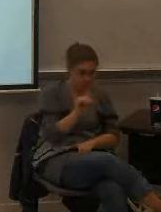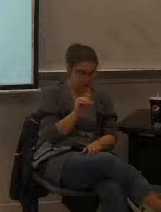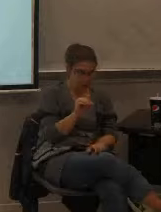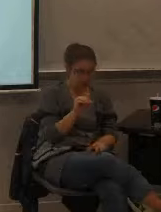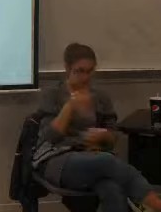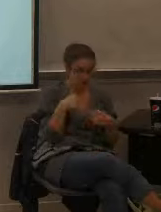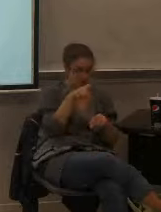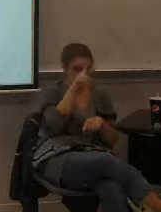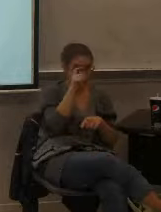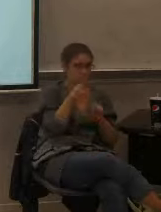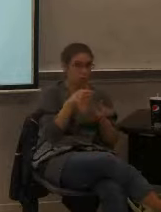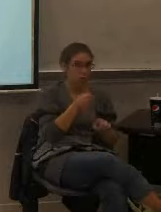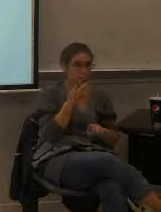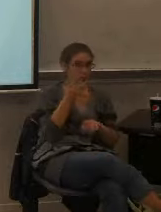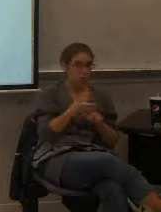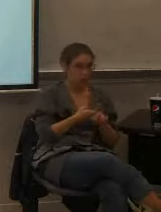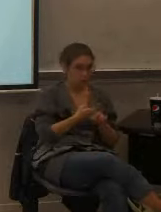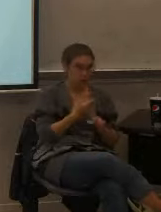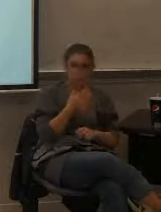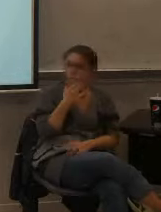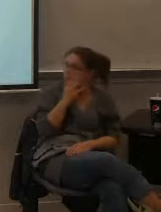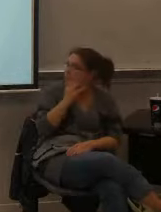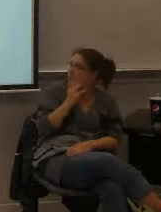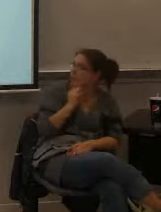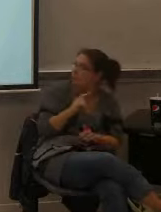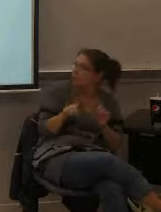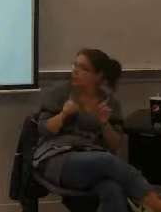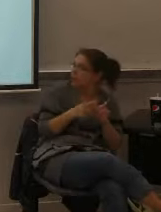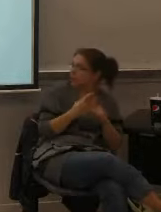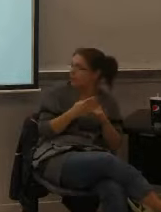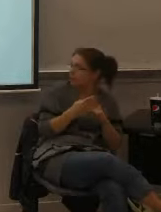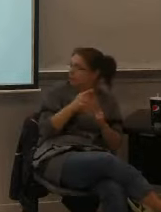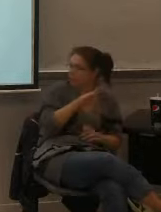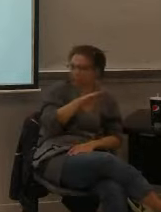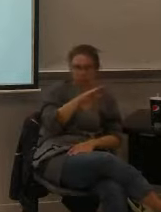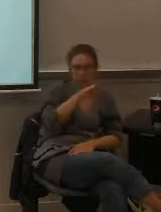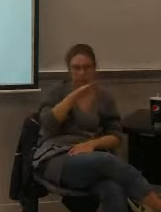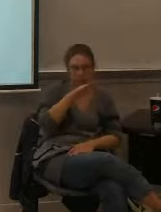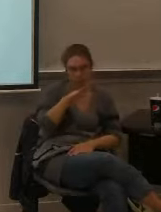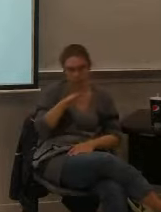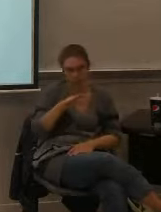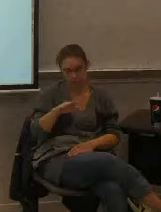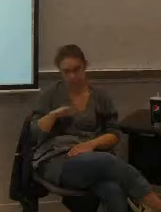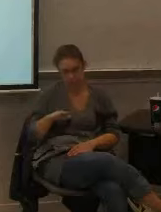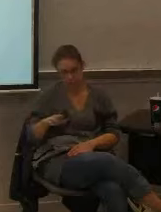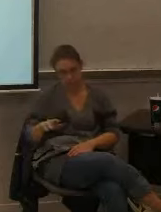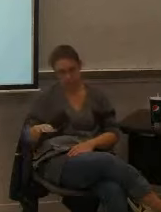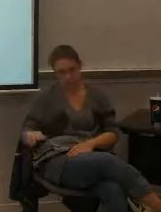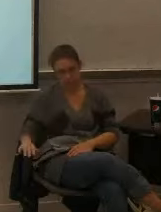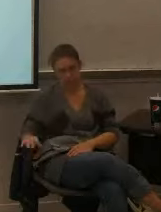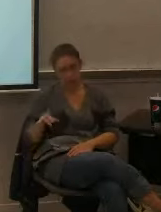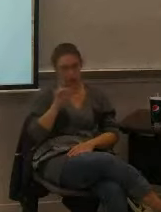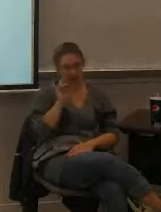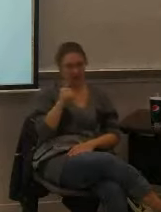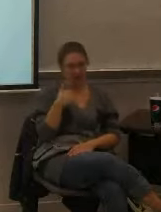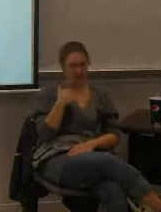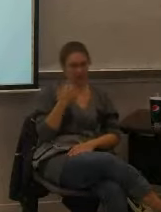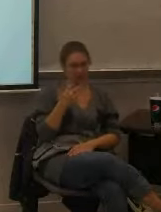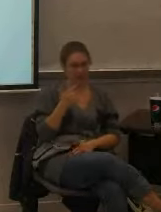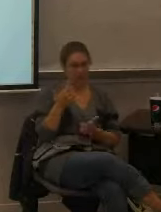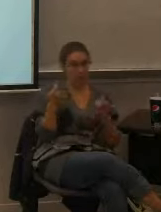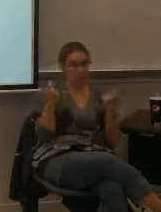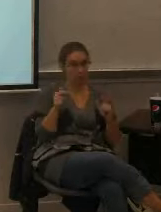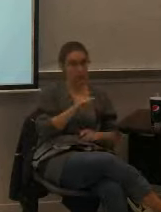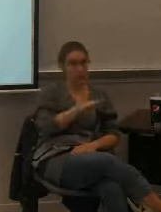during the summer when it was warmer months. But that it slowly fell off, and then there appears to be sort of a